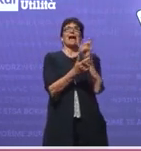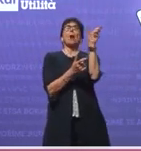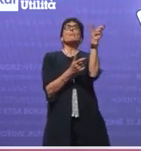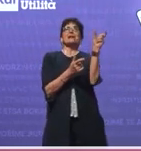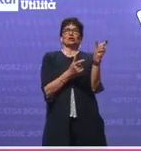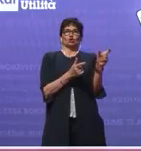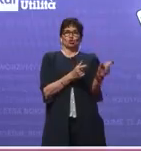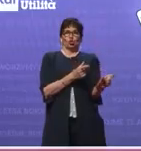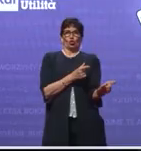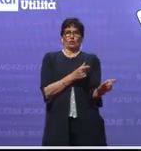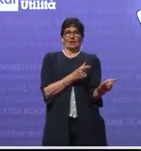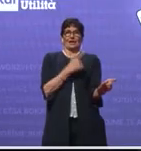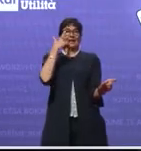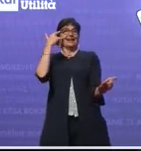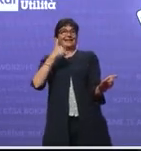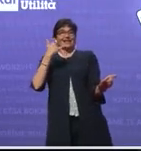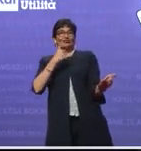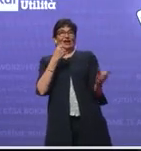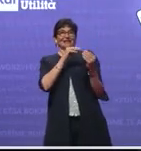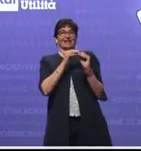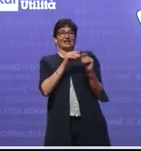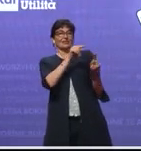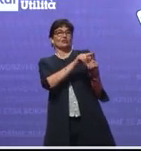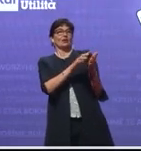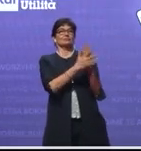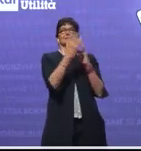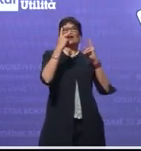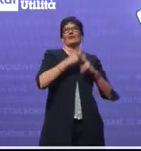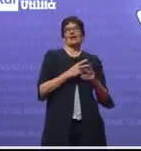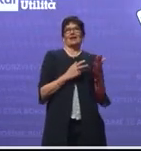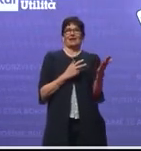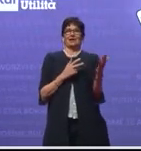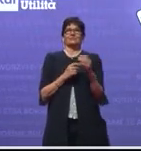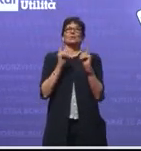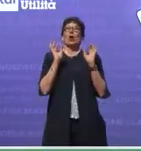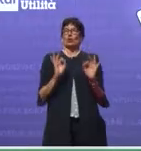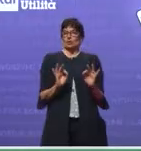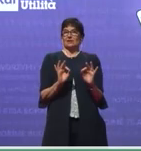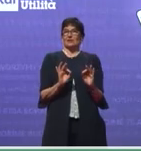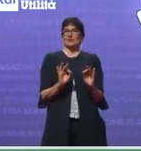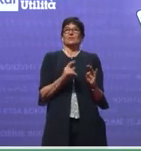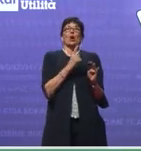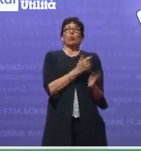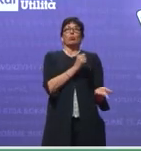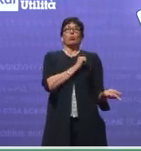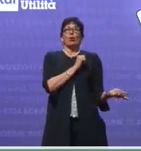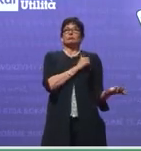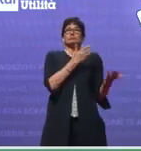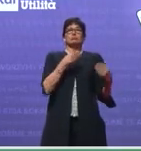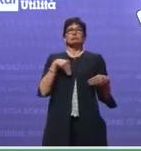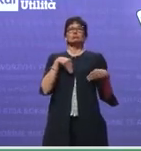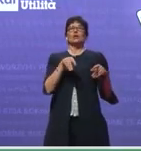persona nonetheless. She presents as a human. So that's interesting as a work of art for